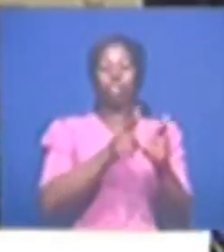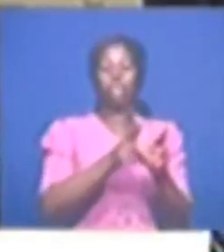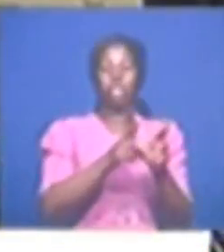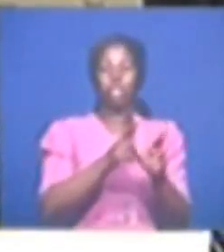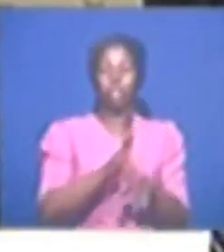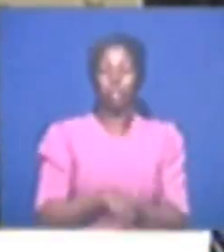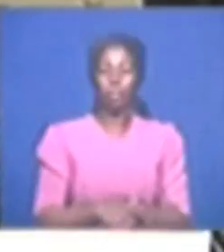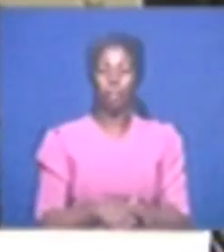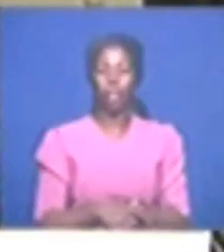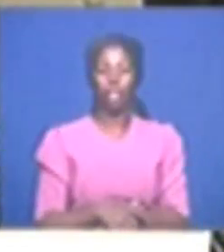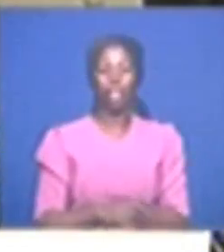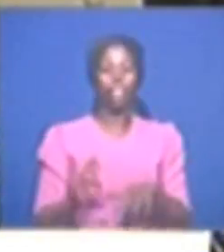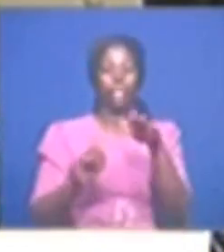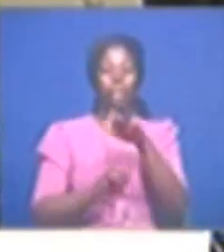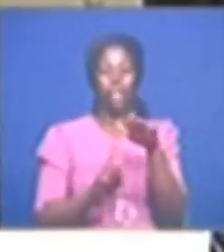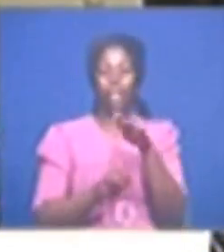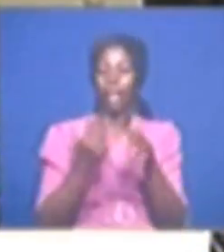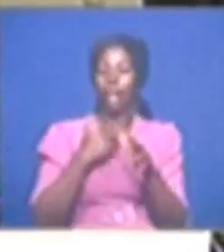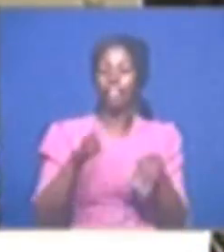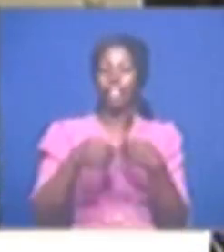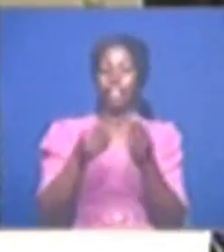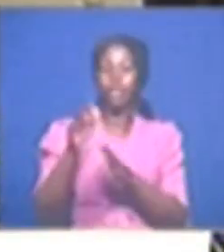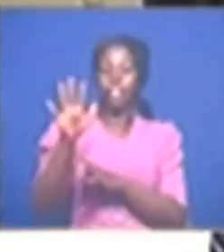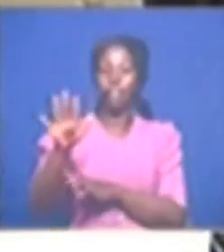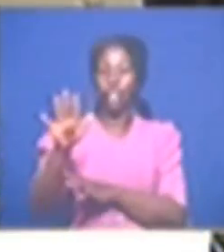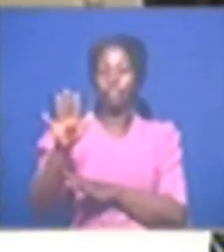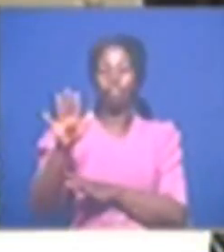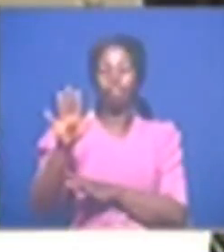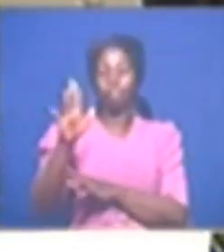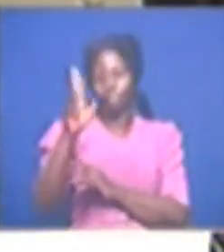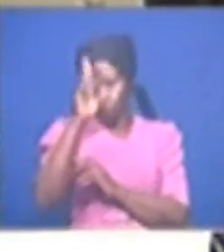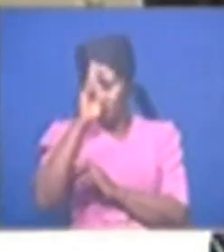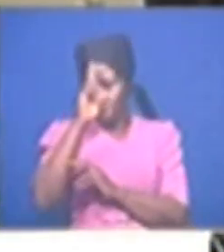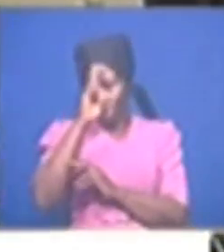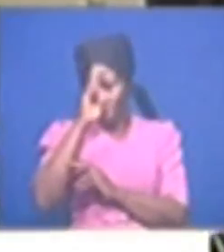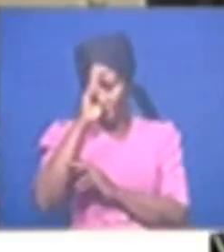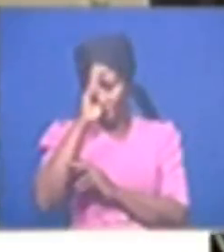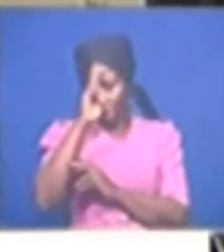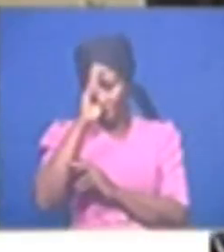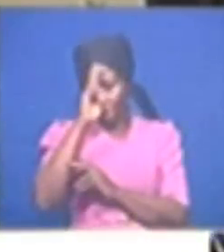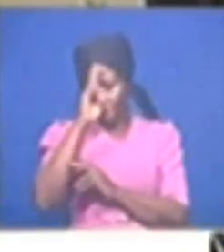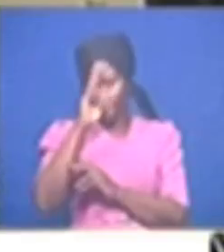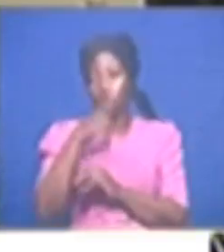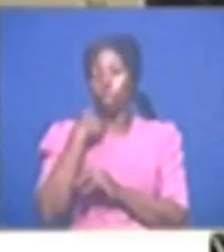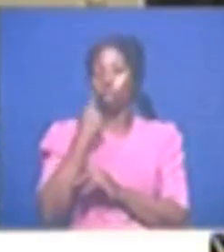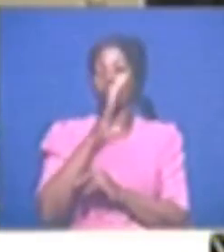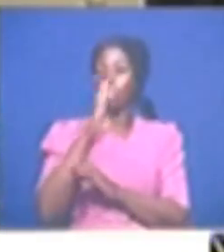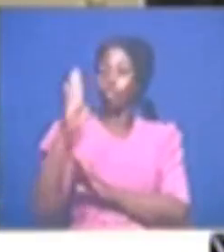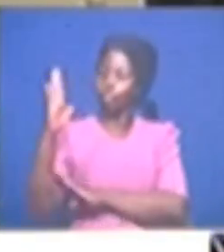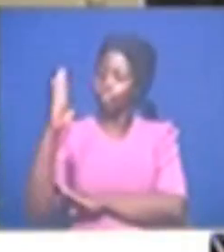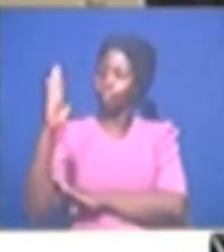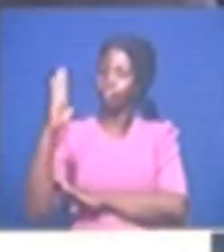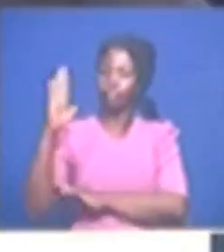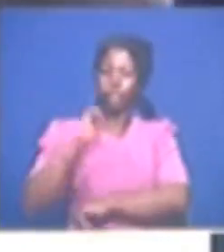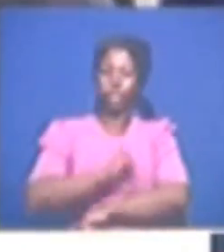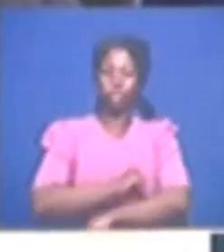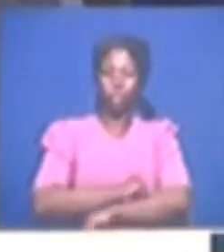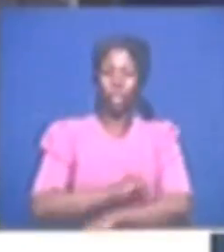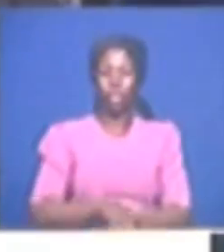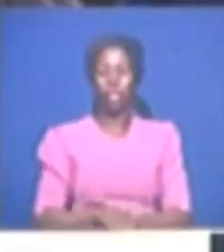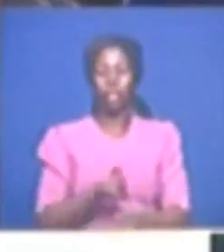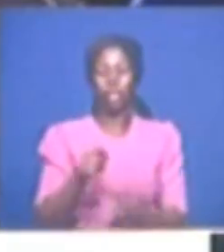ministry has provided 5 armed security officers, policemen, that will be guarding the school. This comes